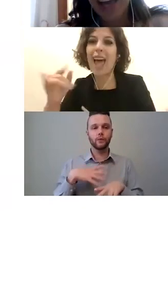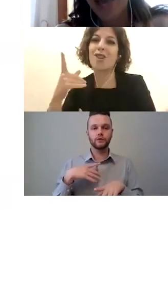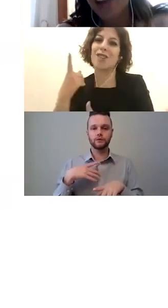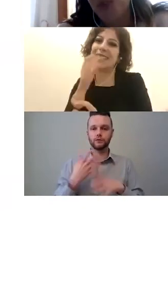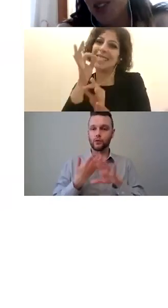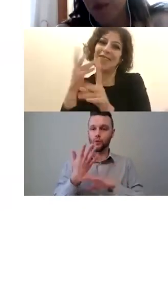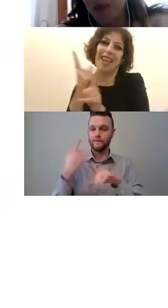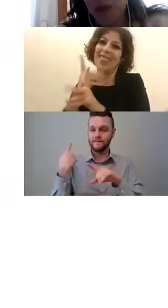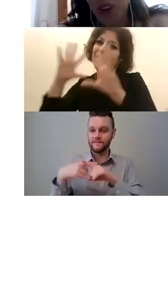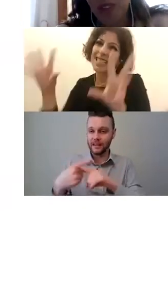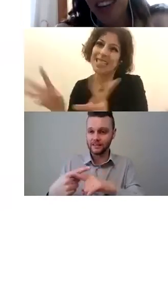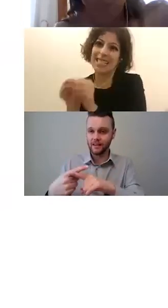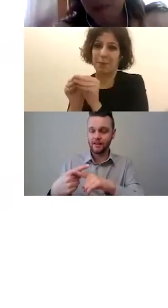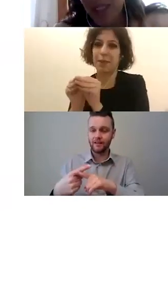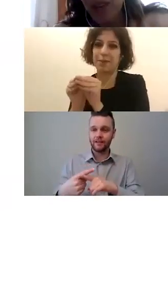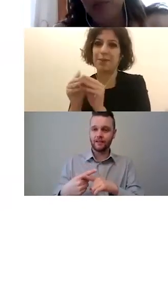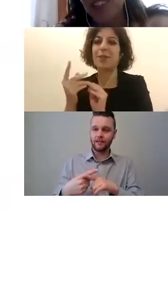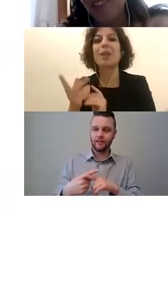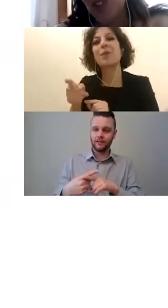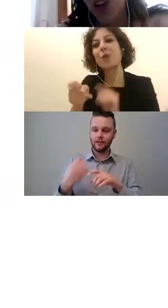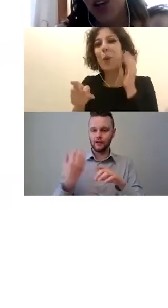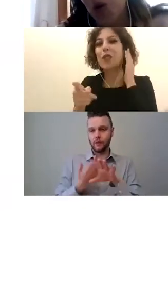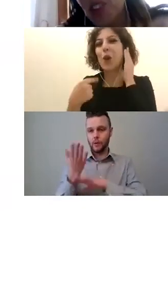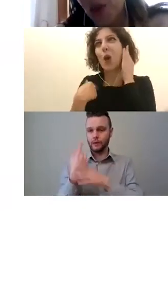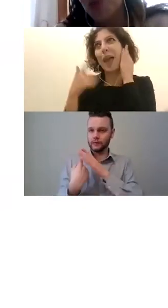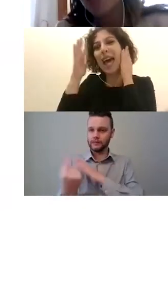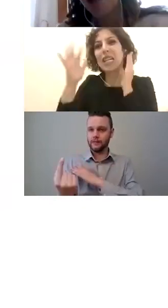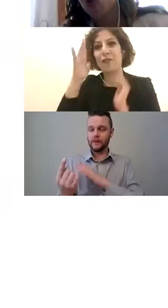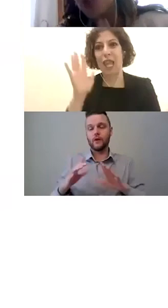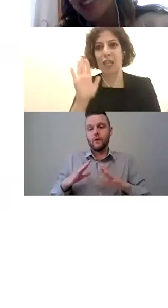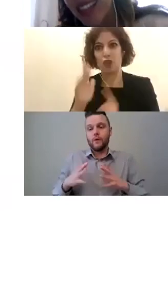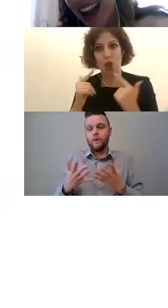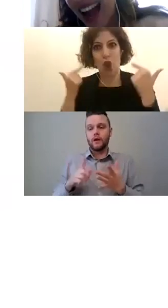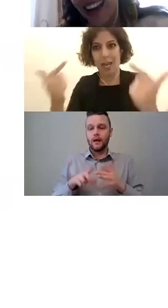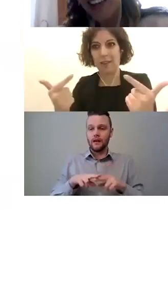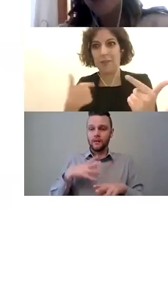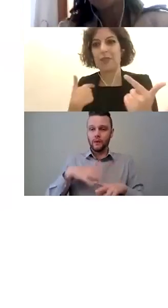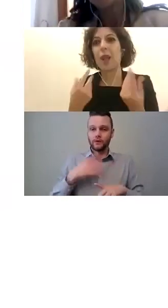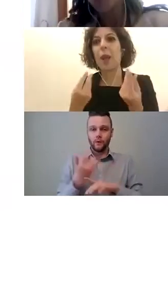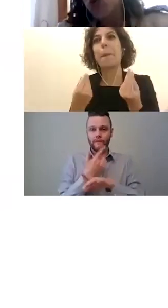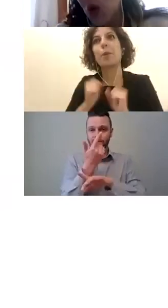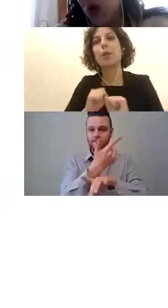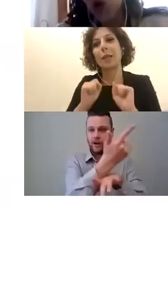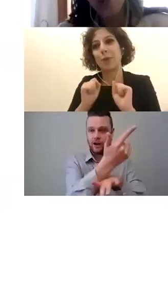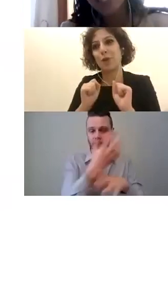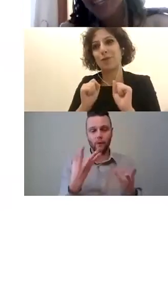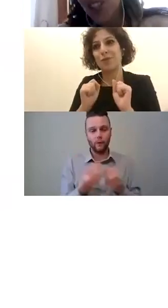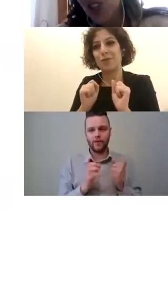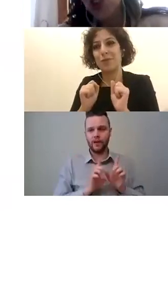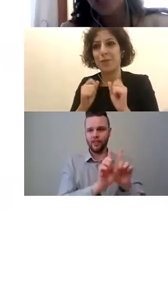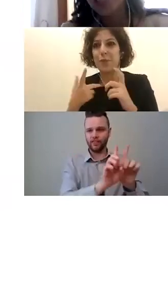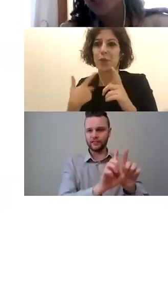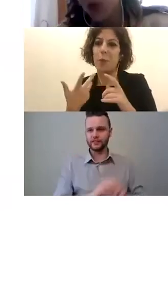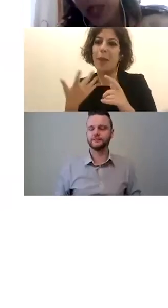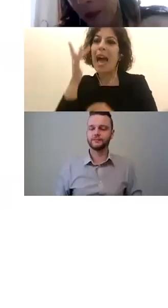faster, go by yourself, or otherwise, if you want to go far, you go with others. So